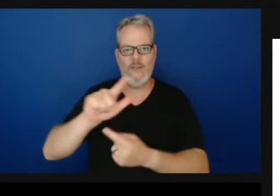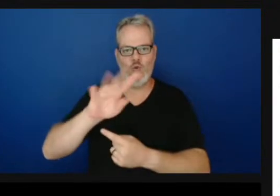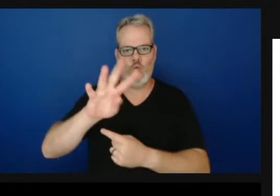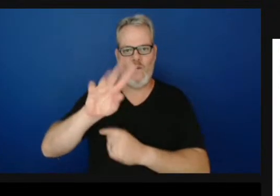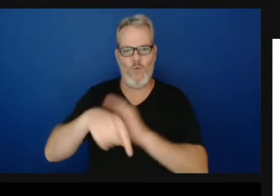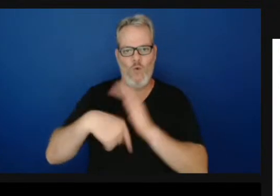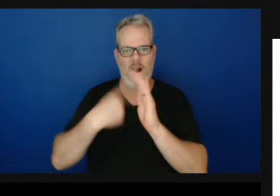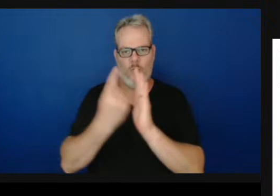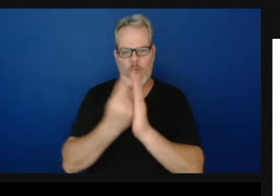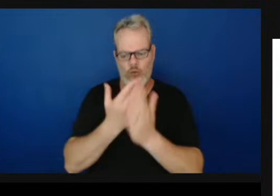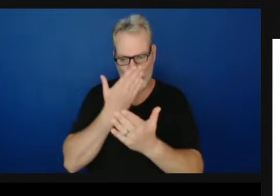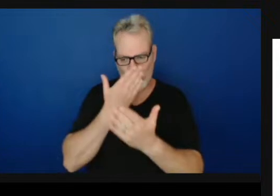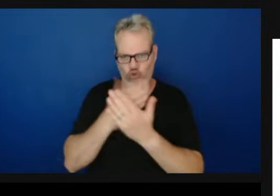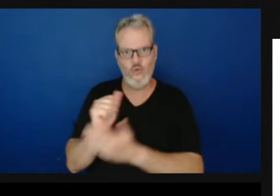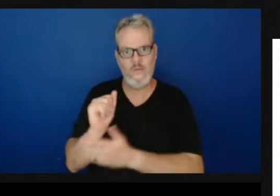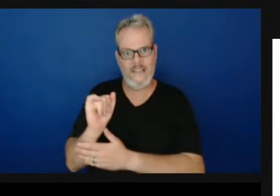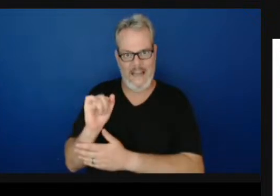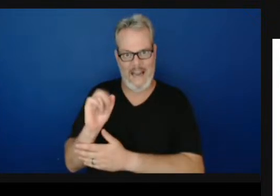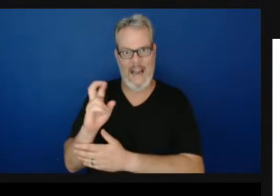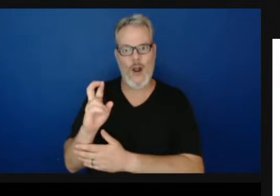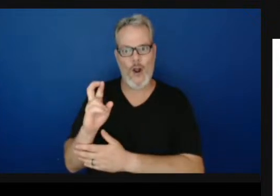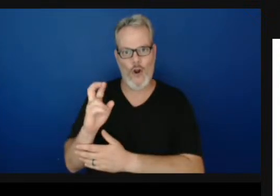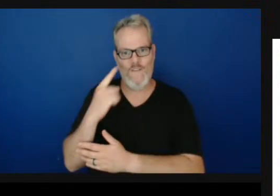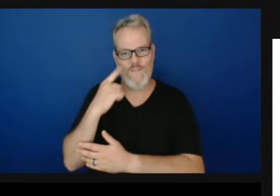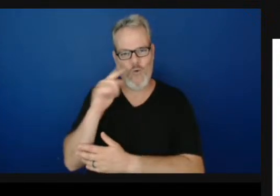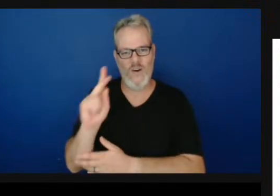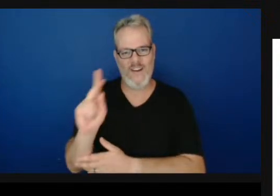there, relatively speaking, for Kilauea.